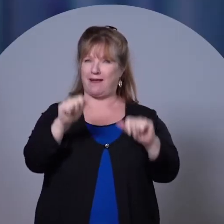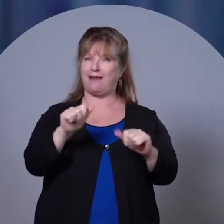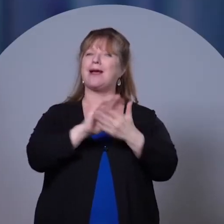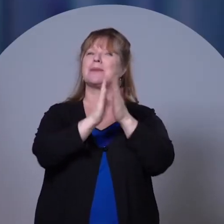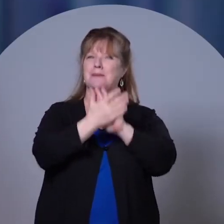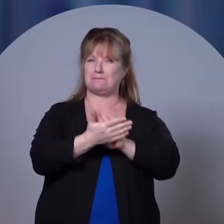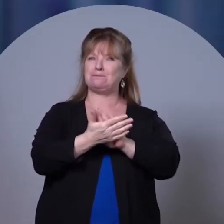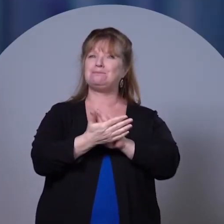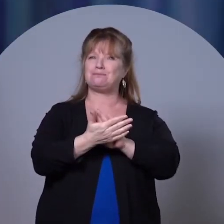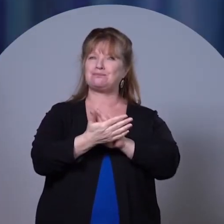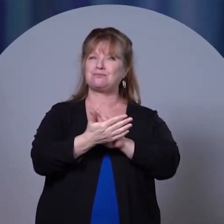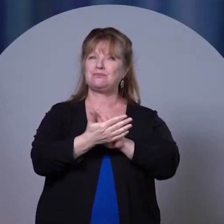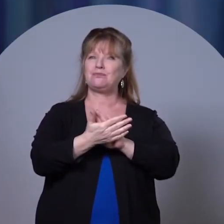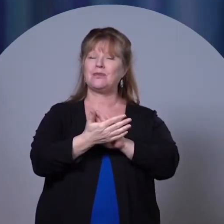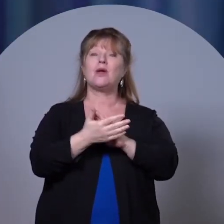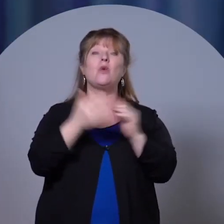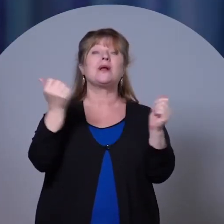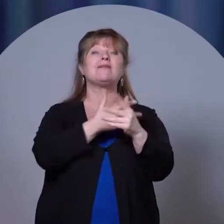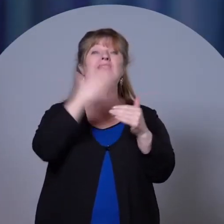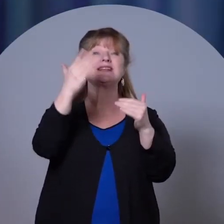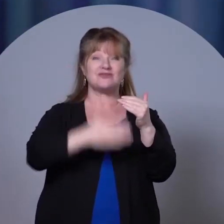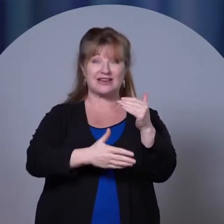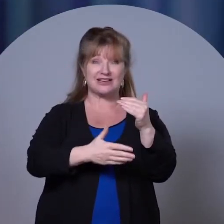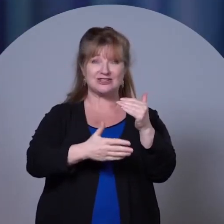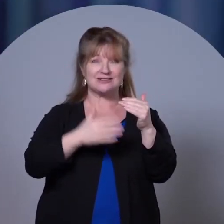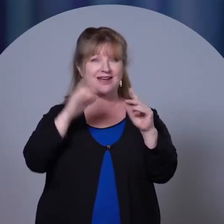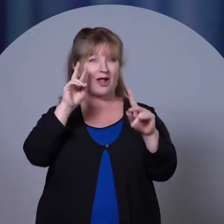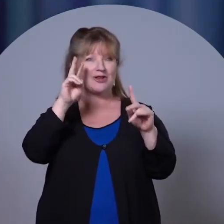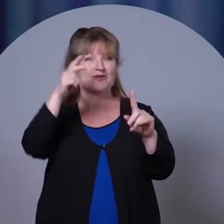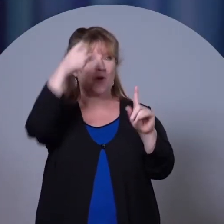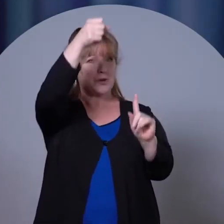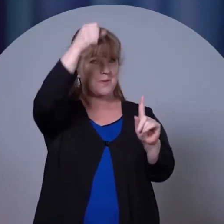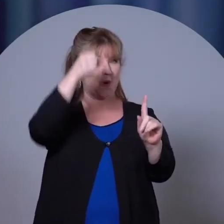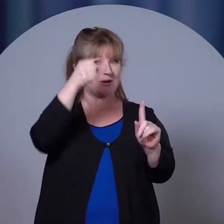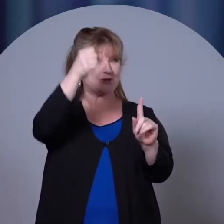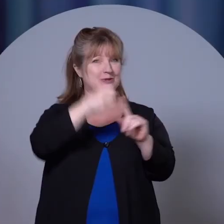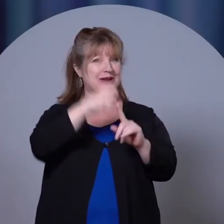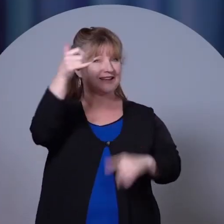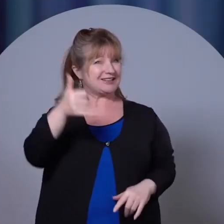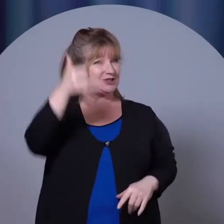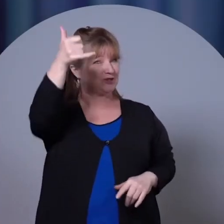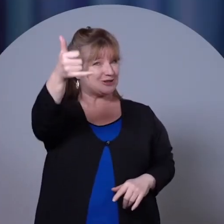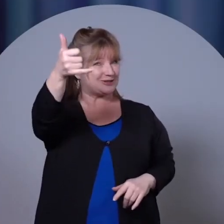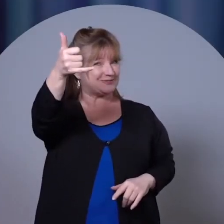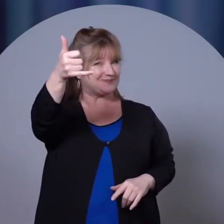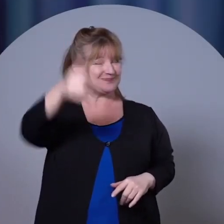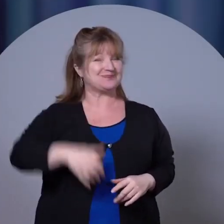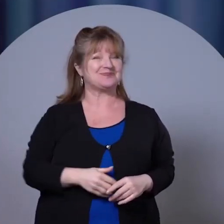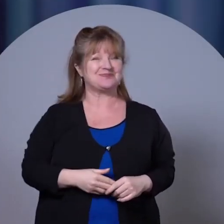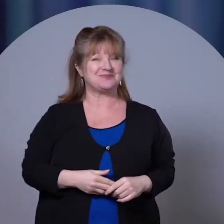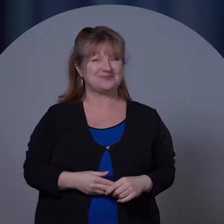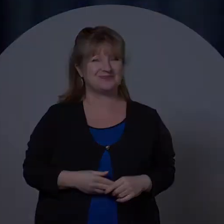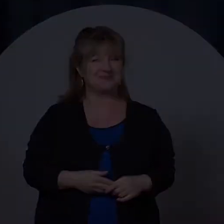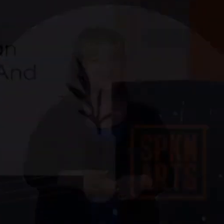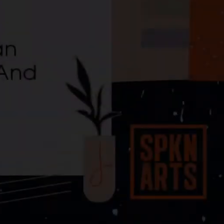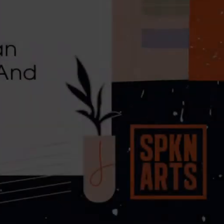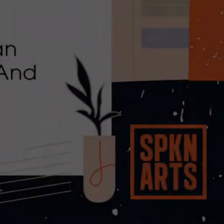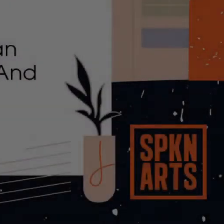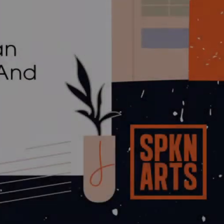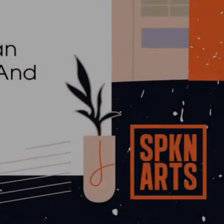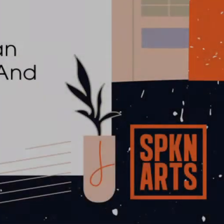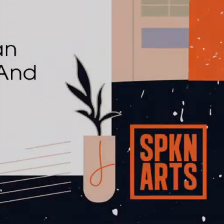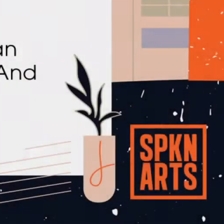a world in which any person from any community can show up to any production, anywhere in the region, and see themselves,